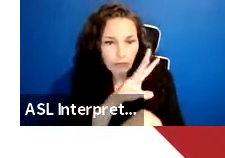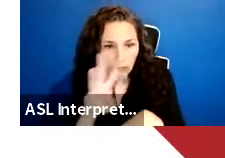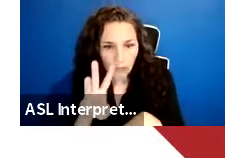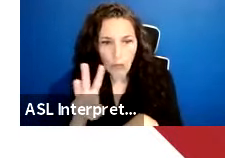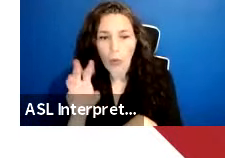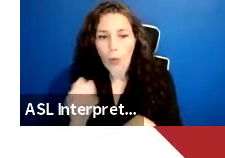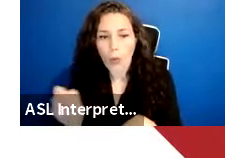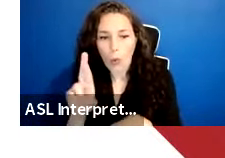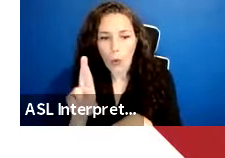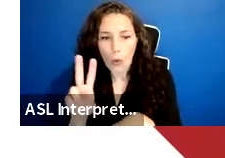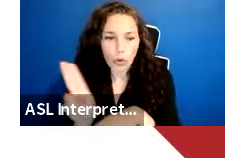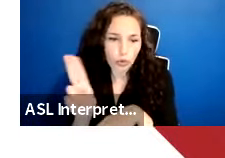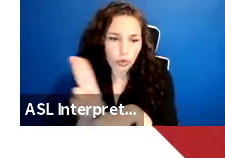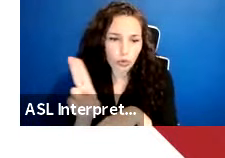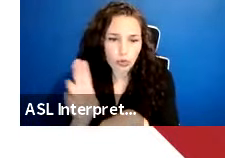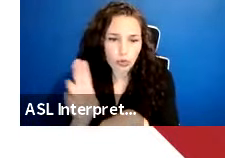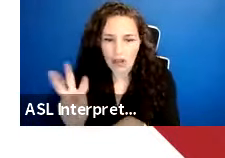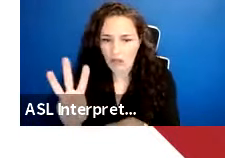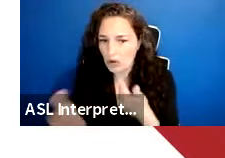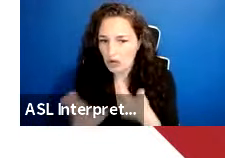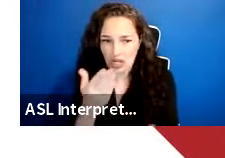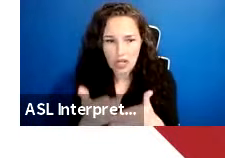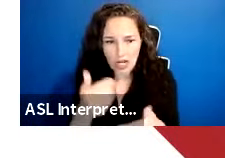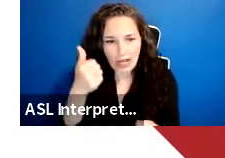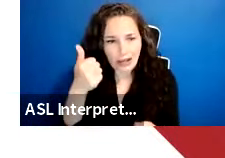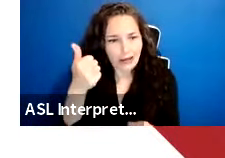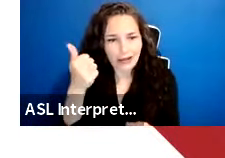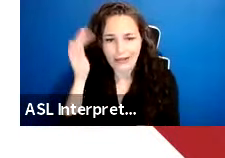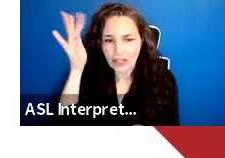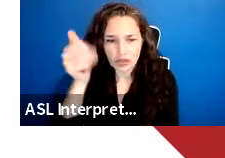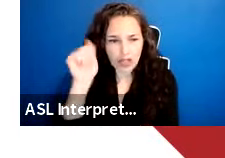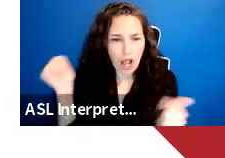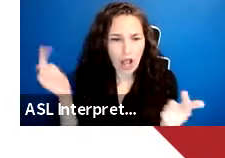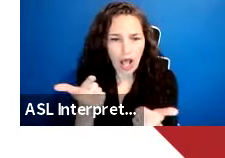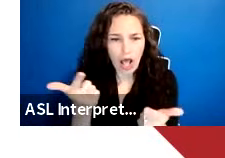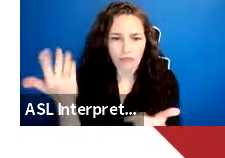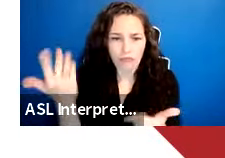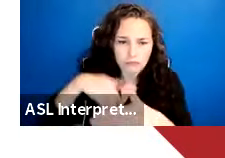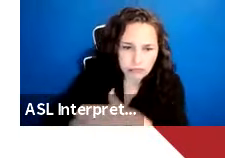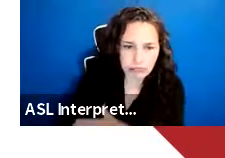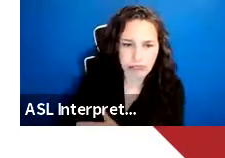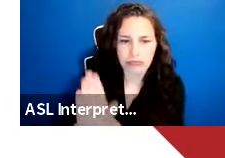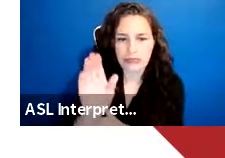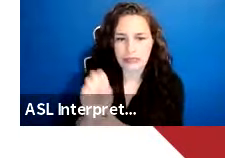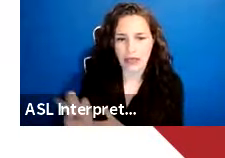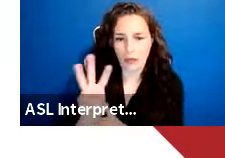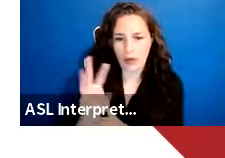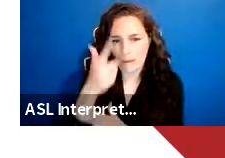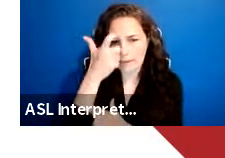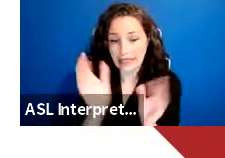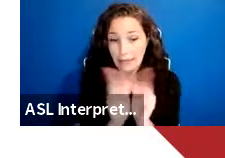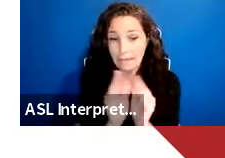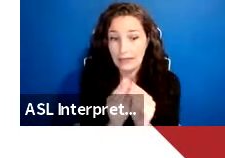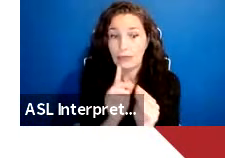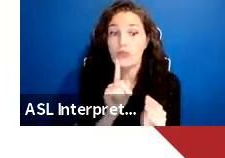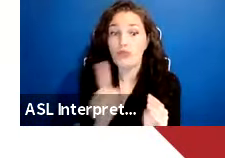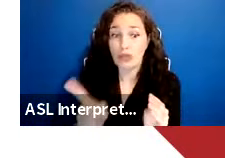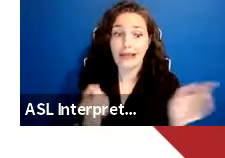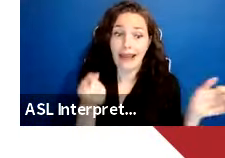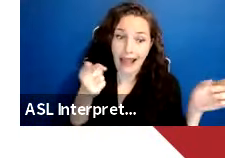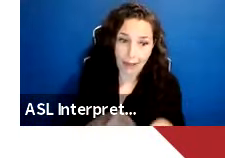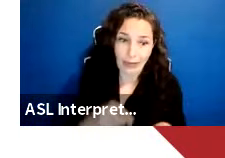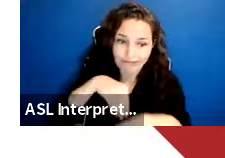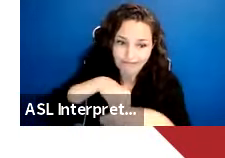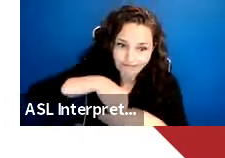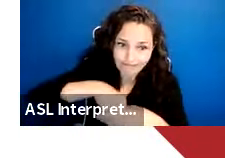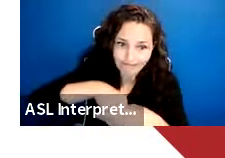software, everything eventually ends in the software because the Zoom session is actually happening in the software. Sometimes members think that the